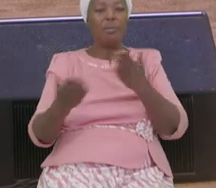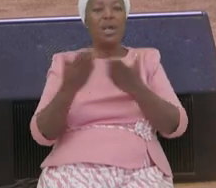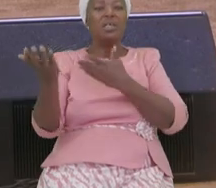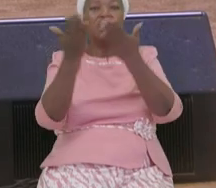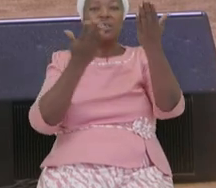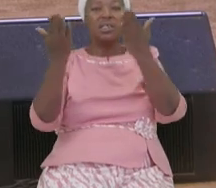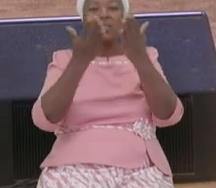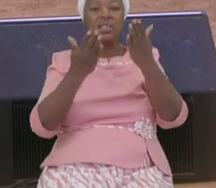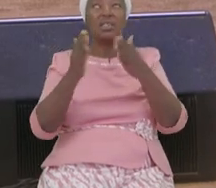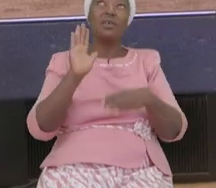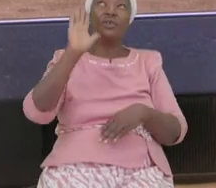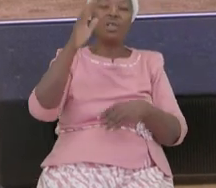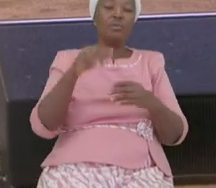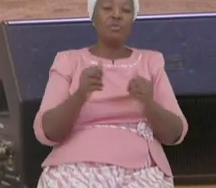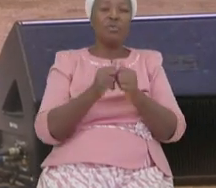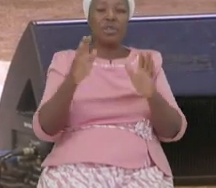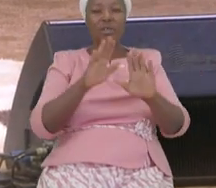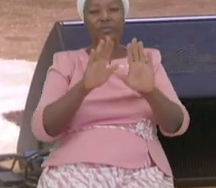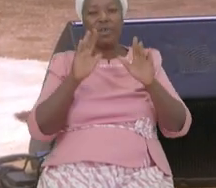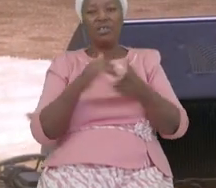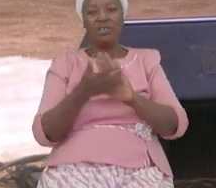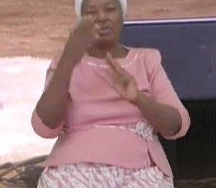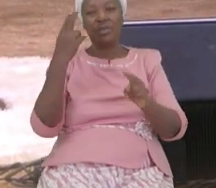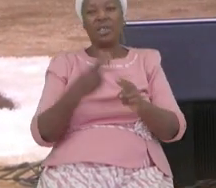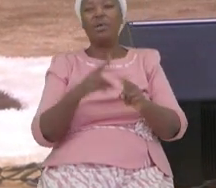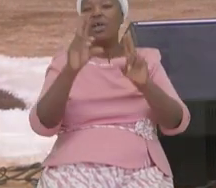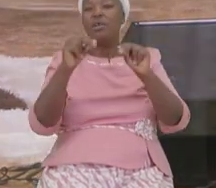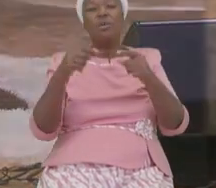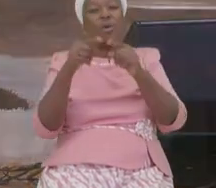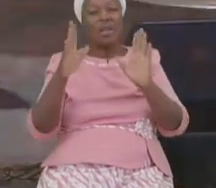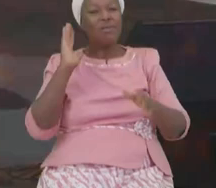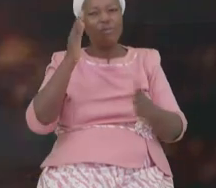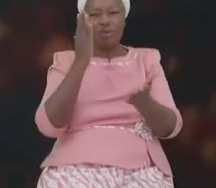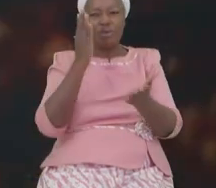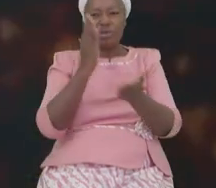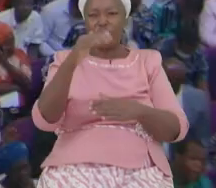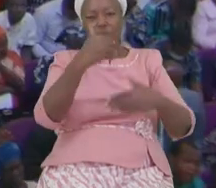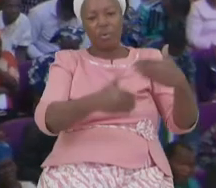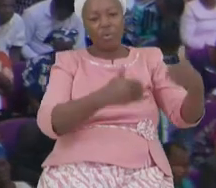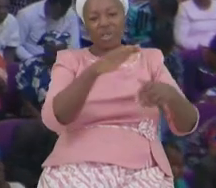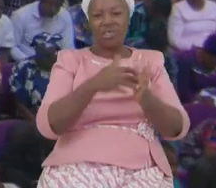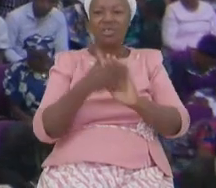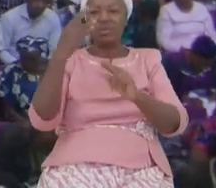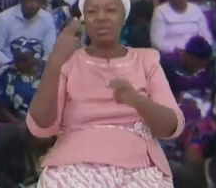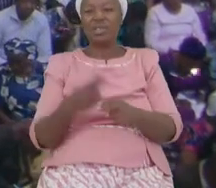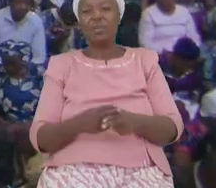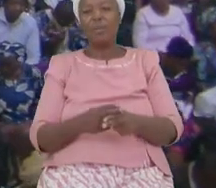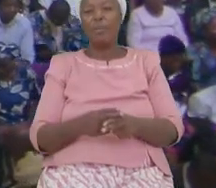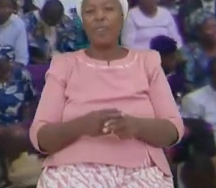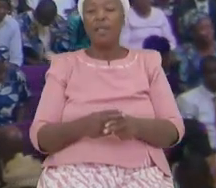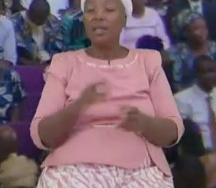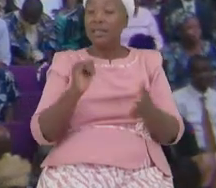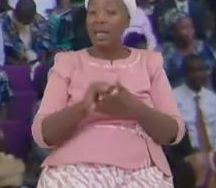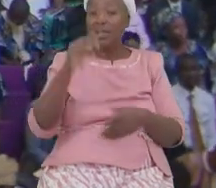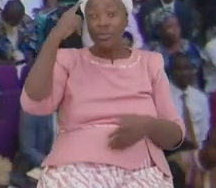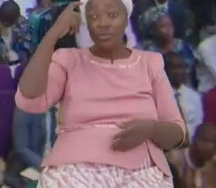him without fear. No enemy will stop your progress. That